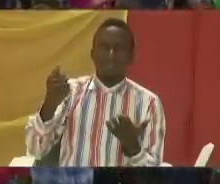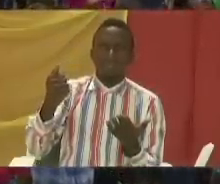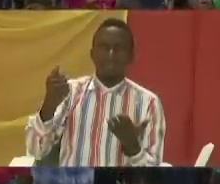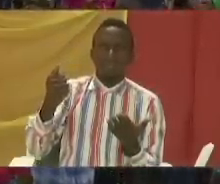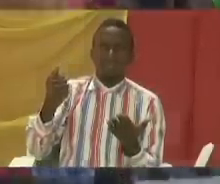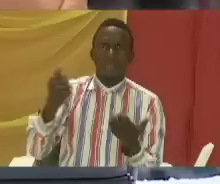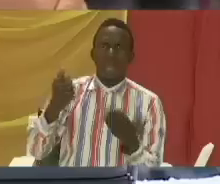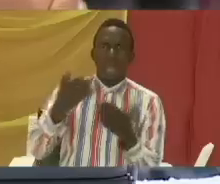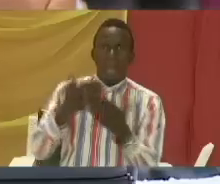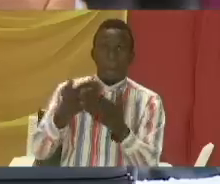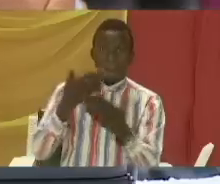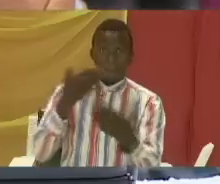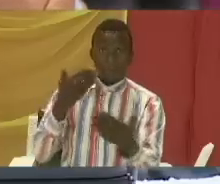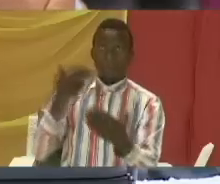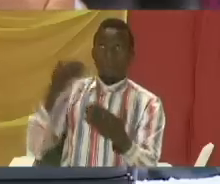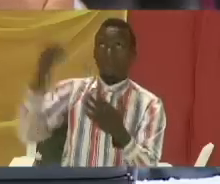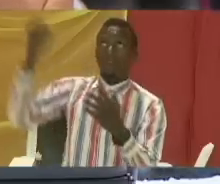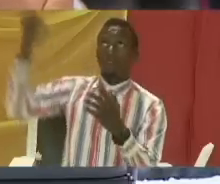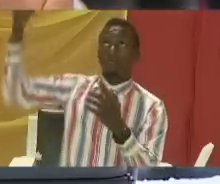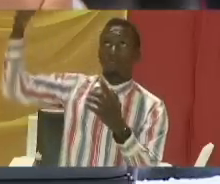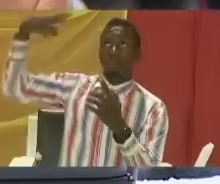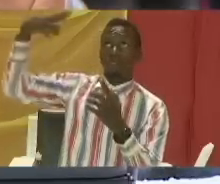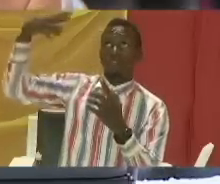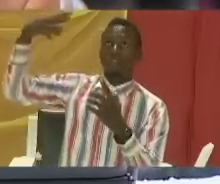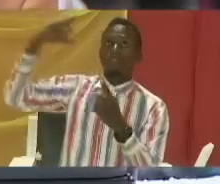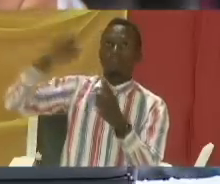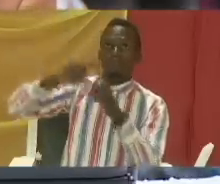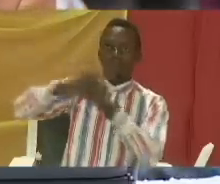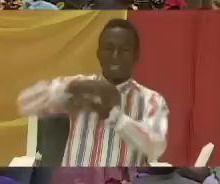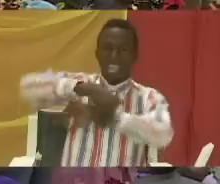And before the sun rises, you will testify.